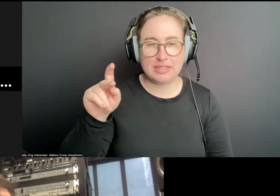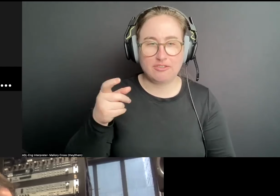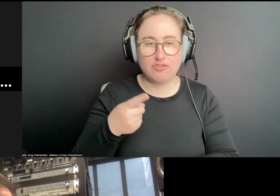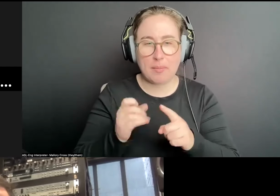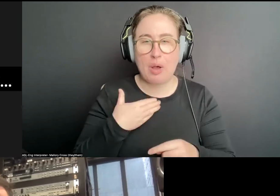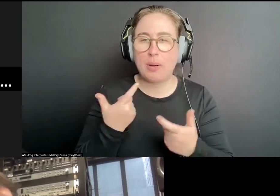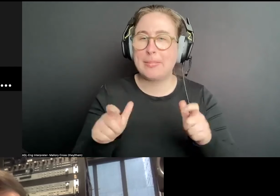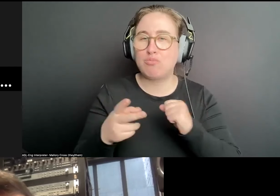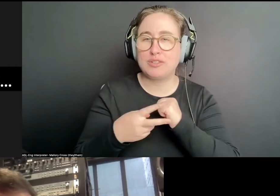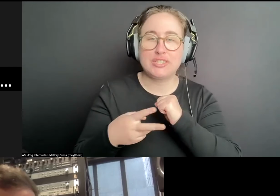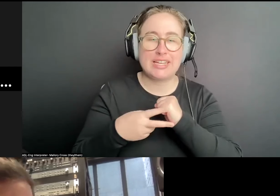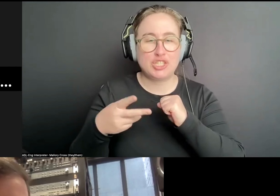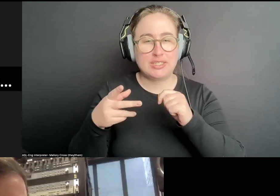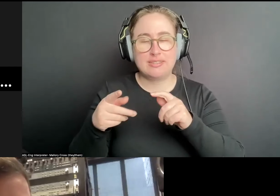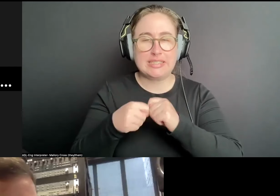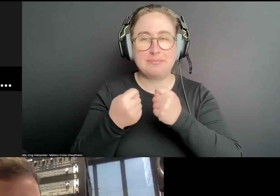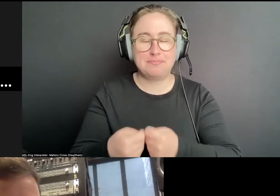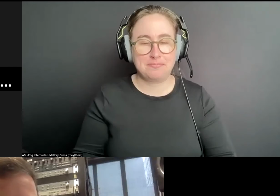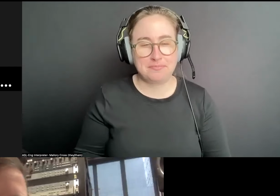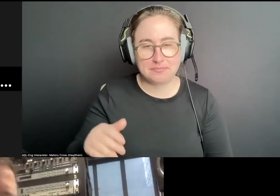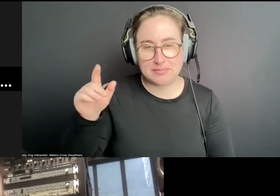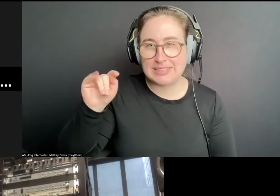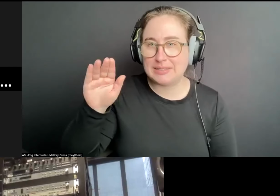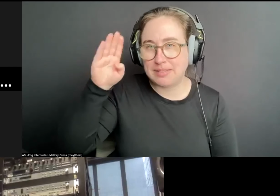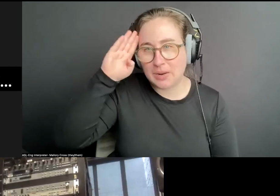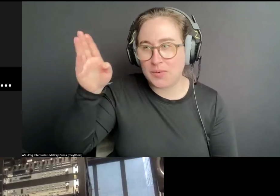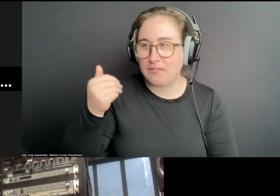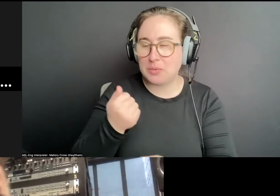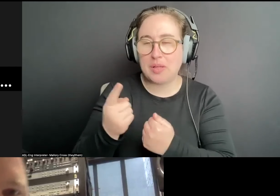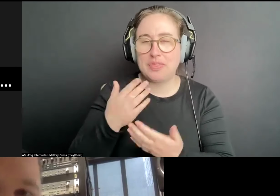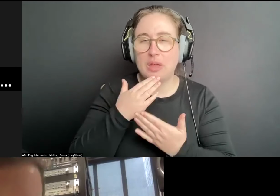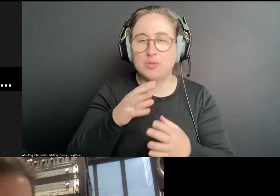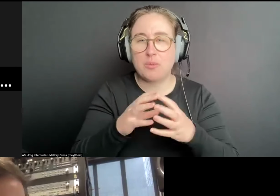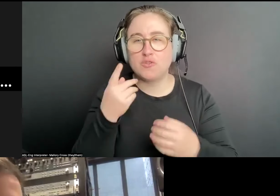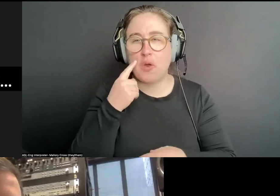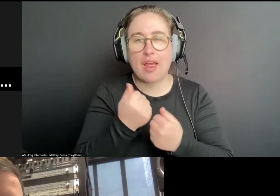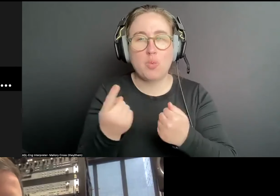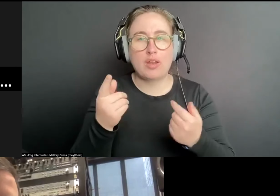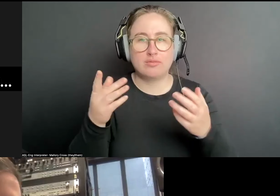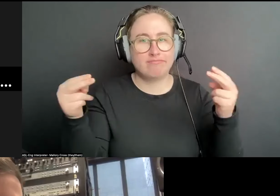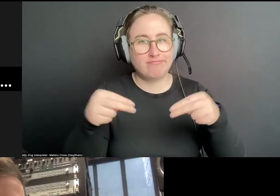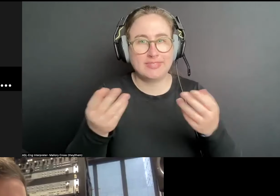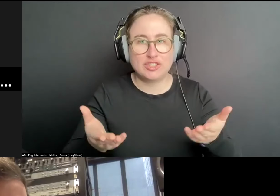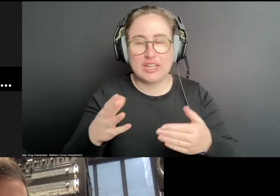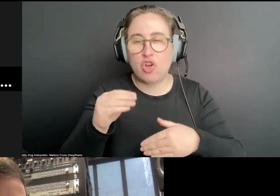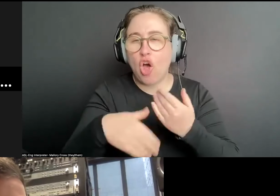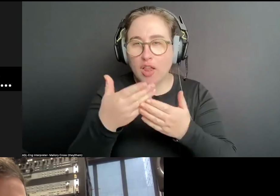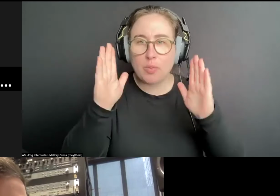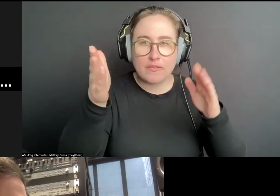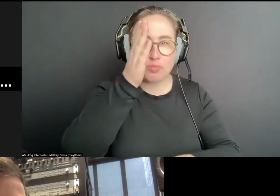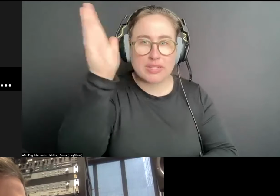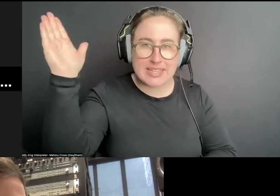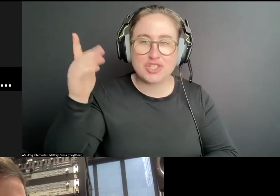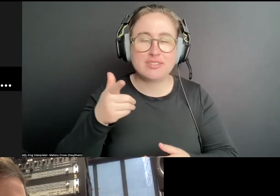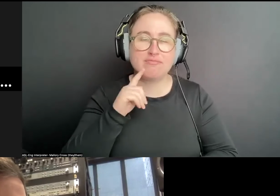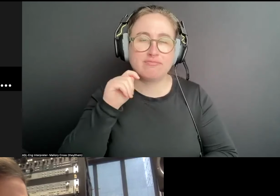team. Hi, everybody. Thanks so much for everyone for being here and all the great presentations. It's been really